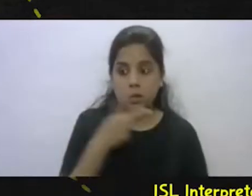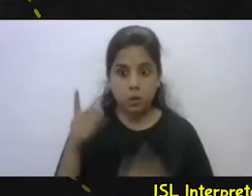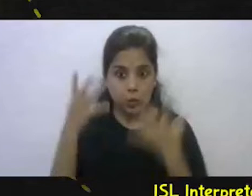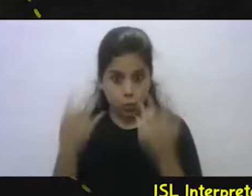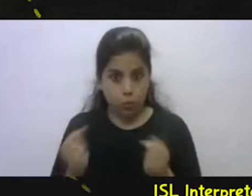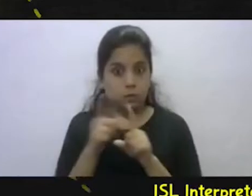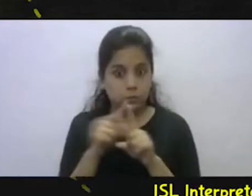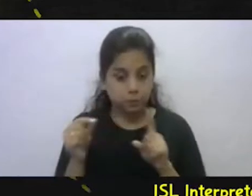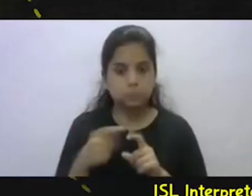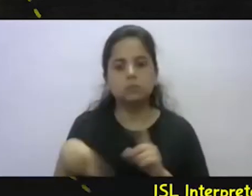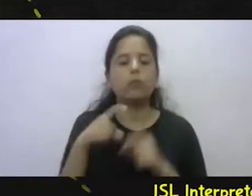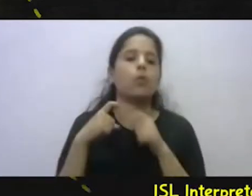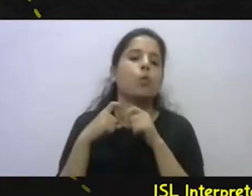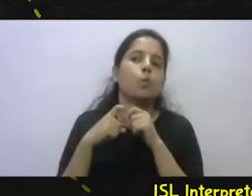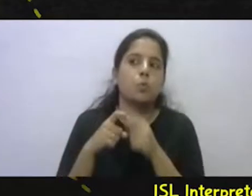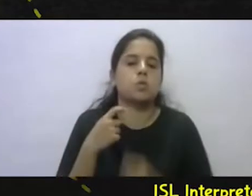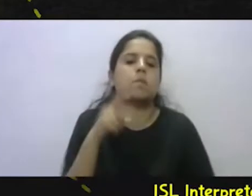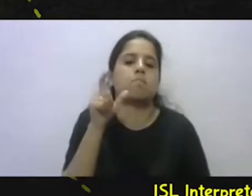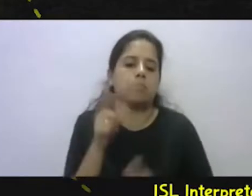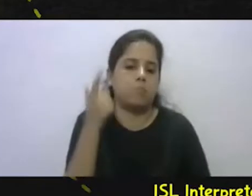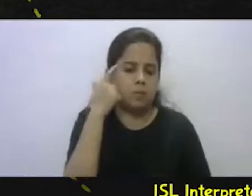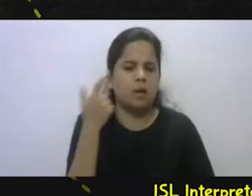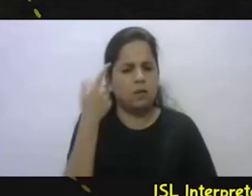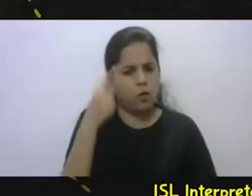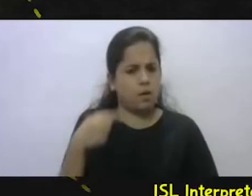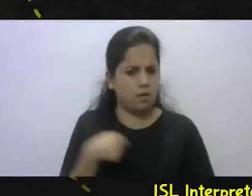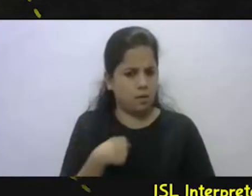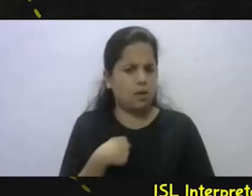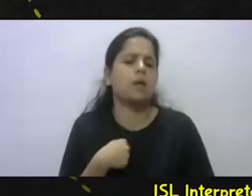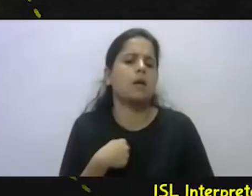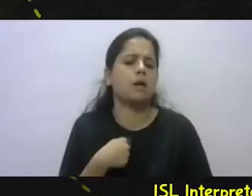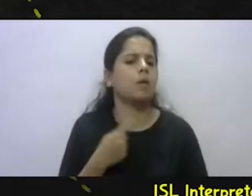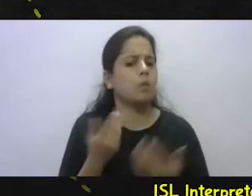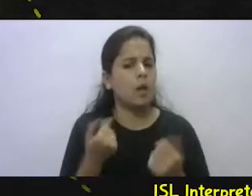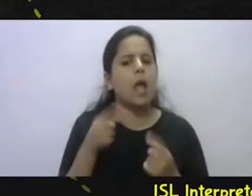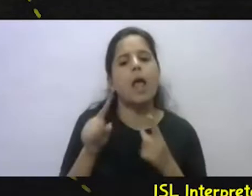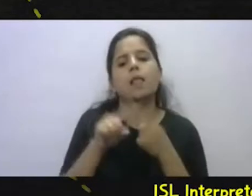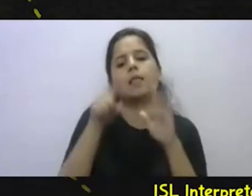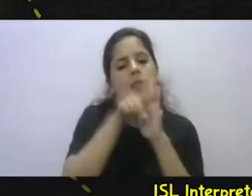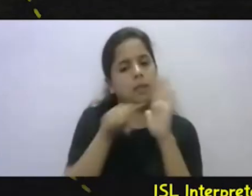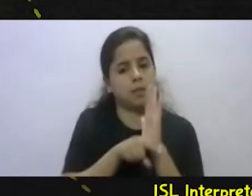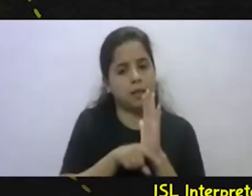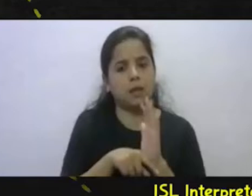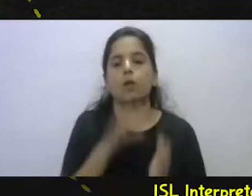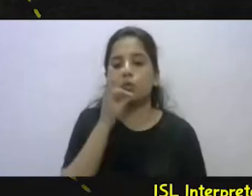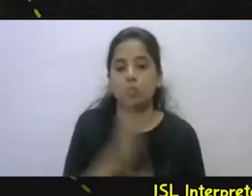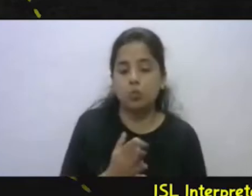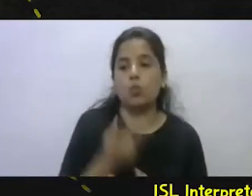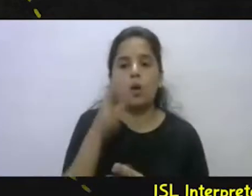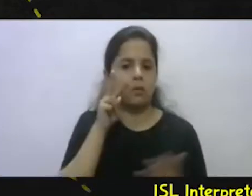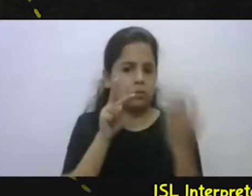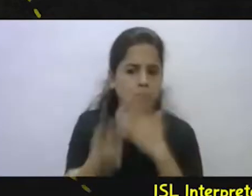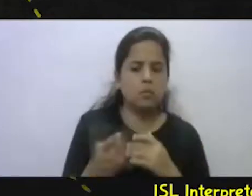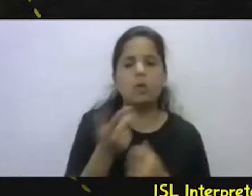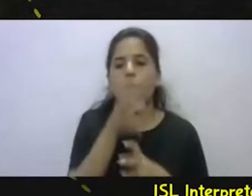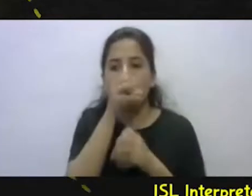be questioned. So I think for me, as Anish said, ethics, consent, transparency, accountability,